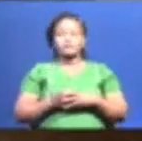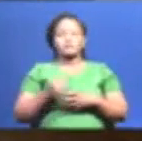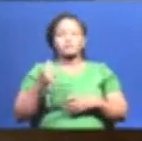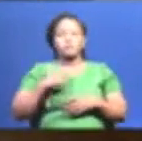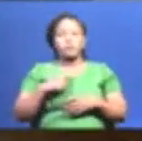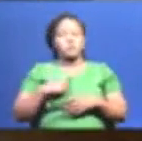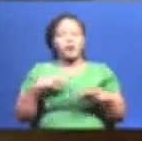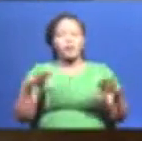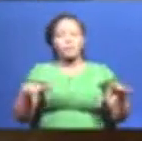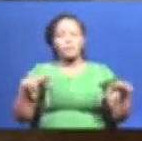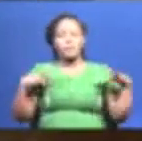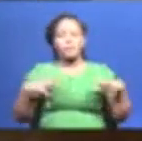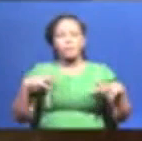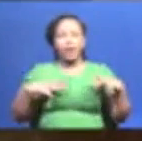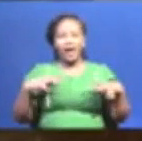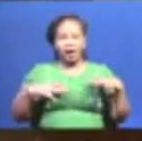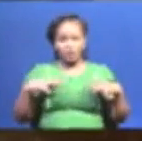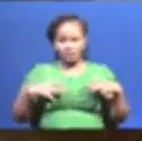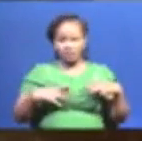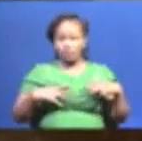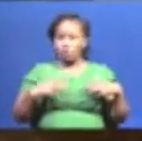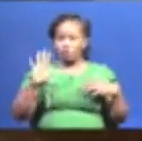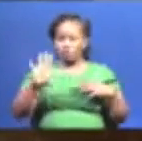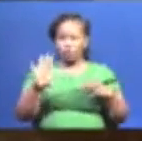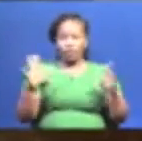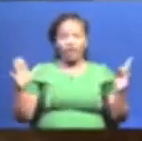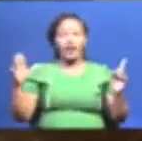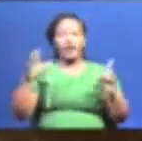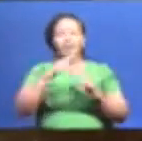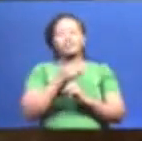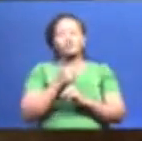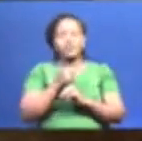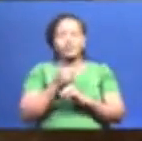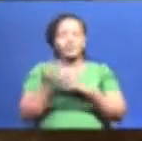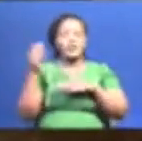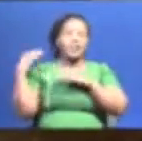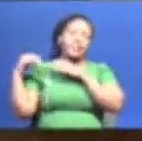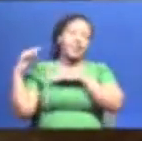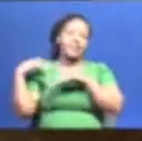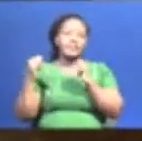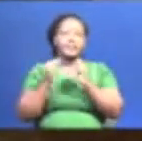proud of your achievements in the last 10 years.